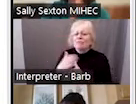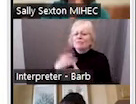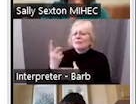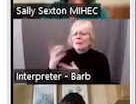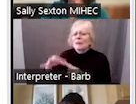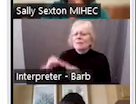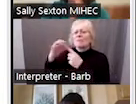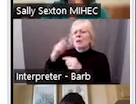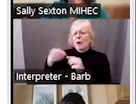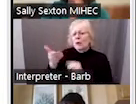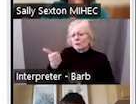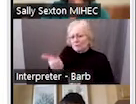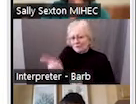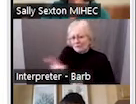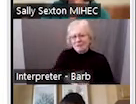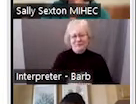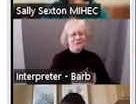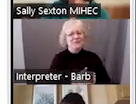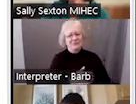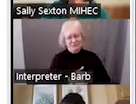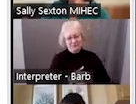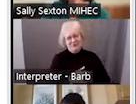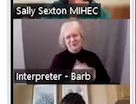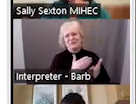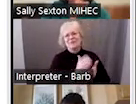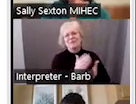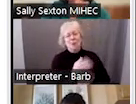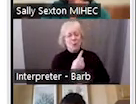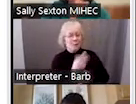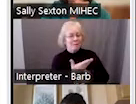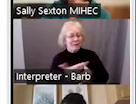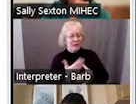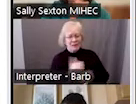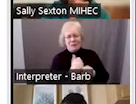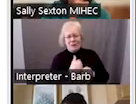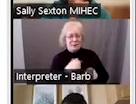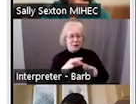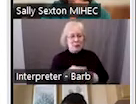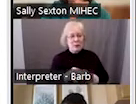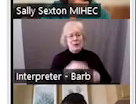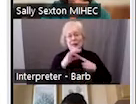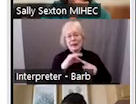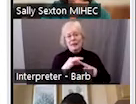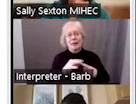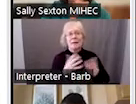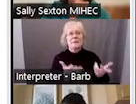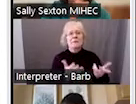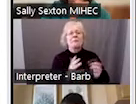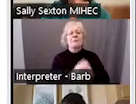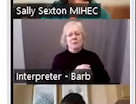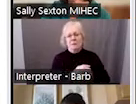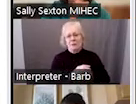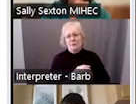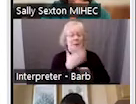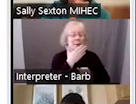Hi, everybody. I think the one thing that makes me unique better than